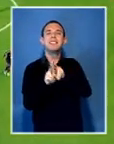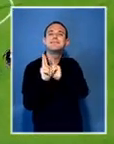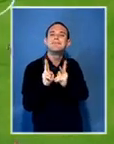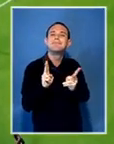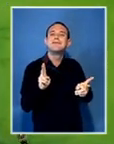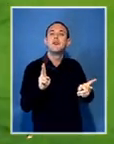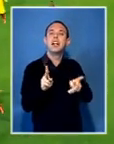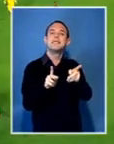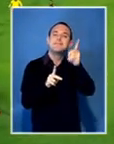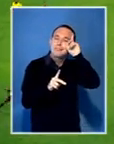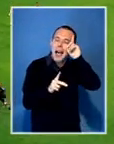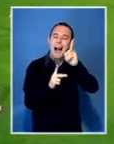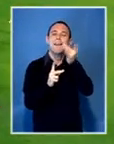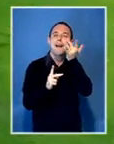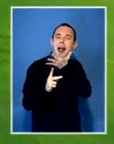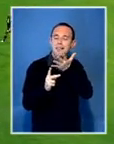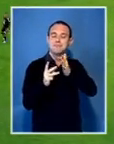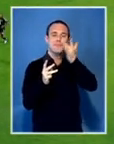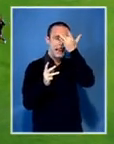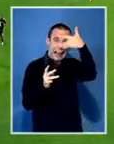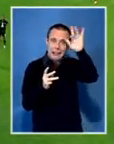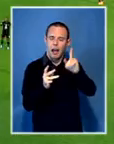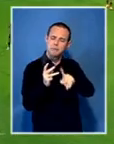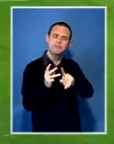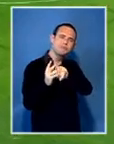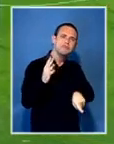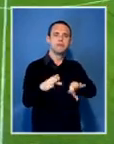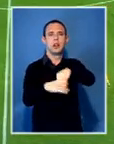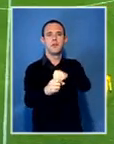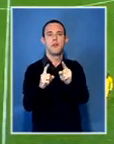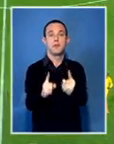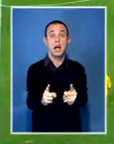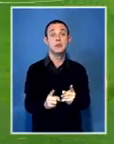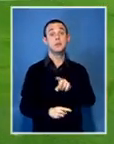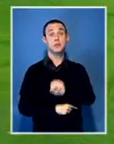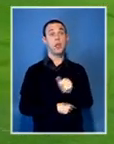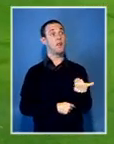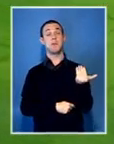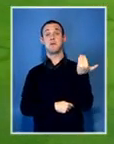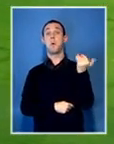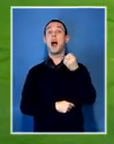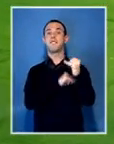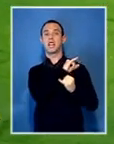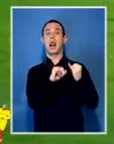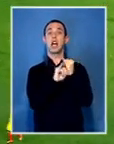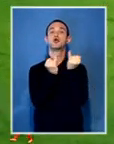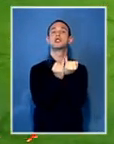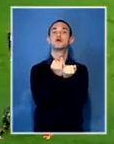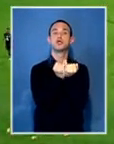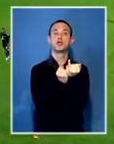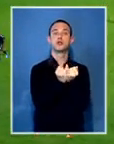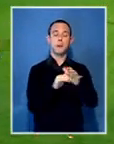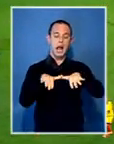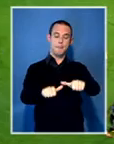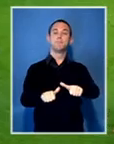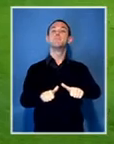that demographic in teams. South Africa also had the opportunity of hosting major international sporting events in recent years, which has seen the